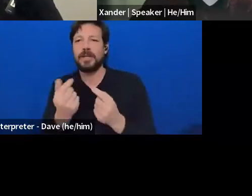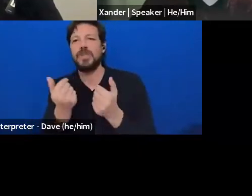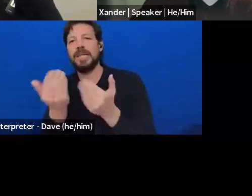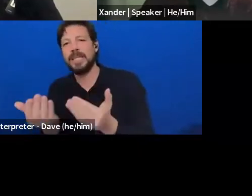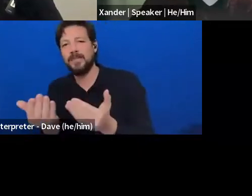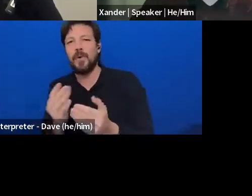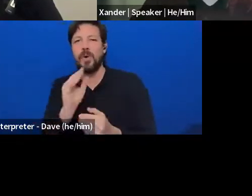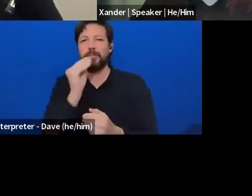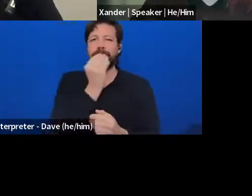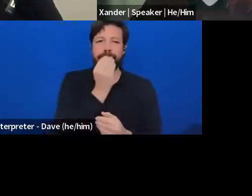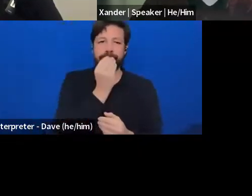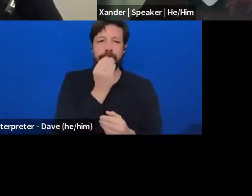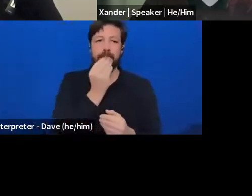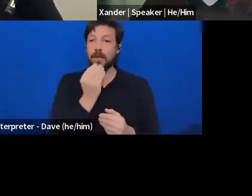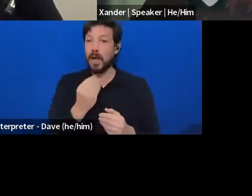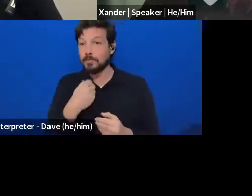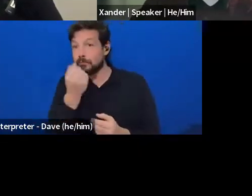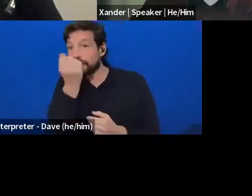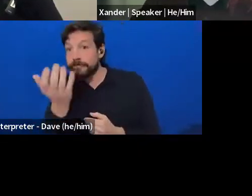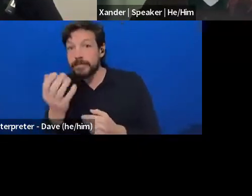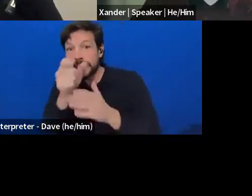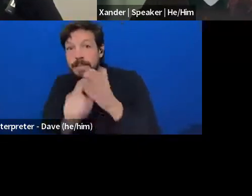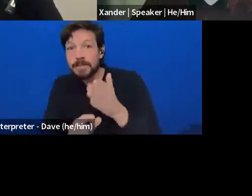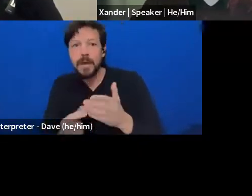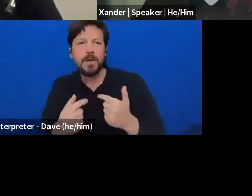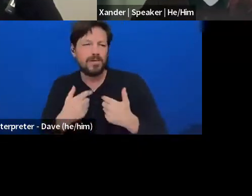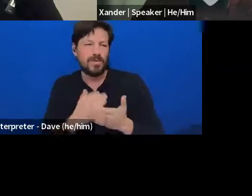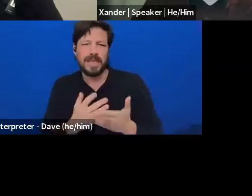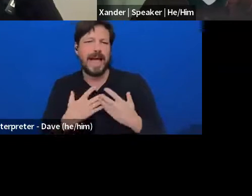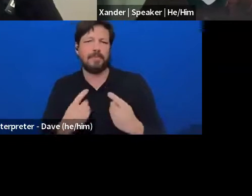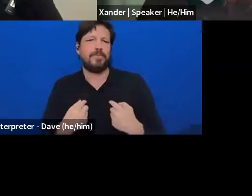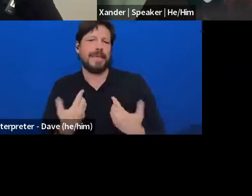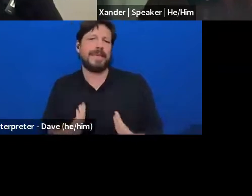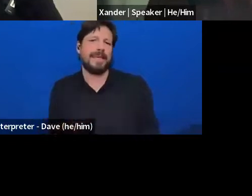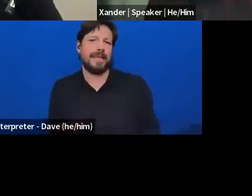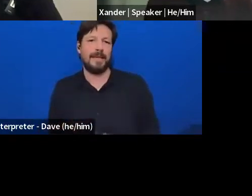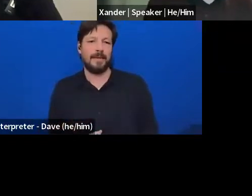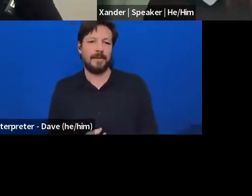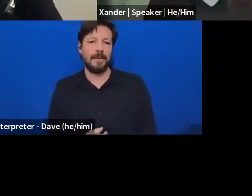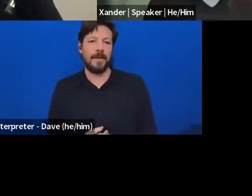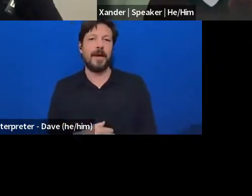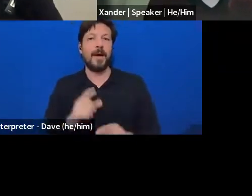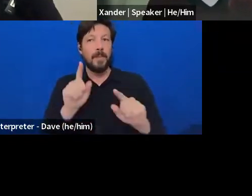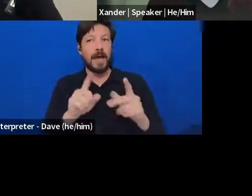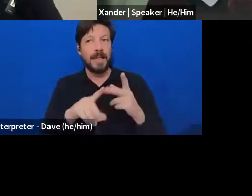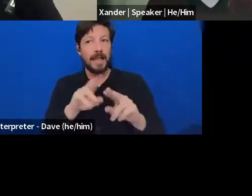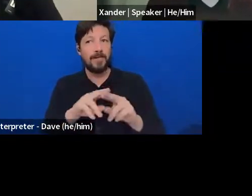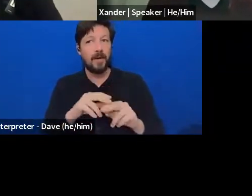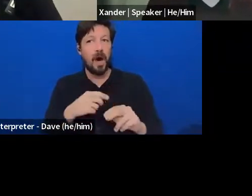have a disability or not is up to me. But I can't expect anything from them if I haven't advocated for